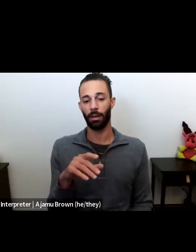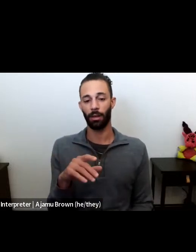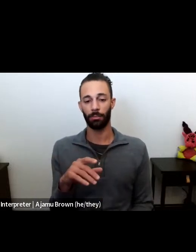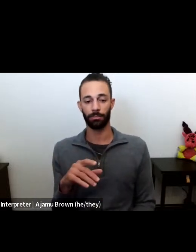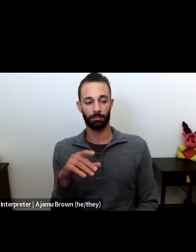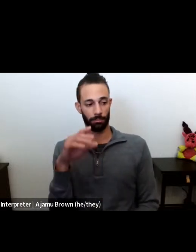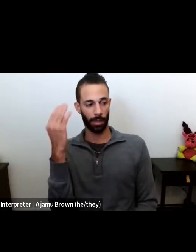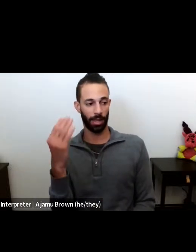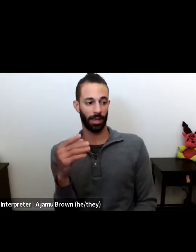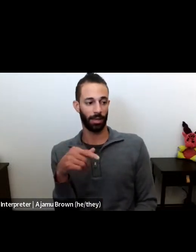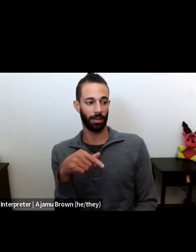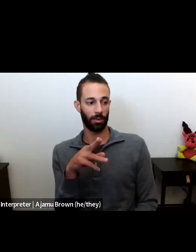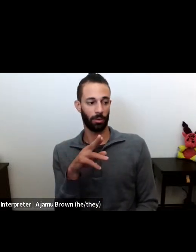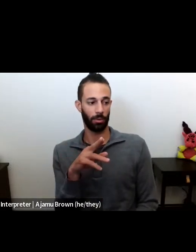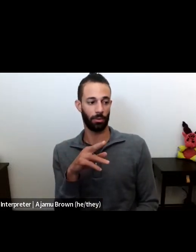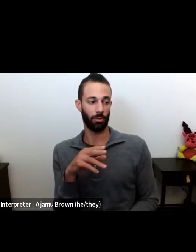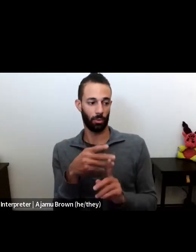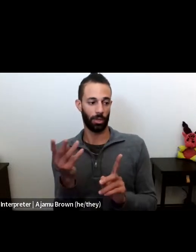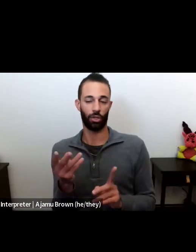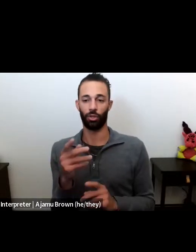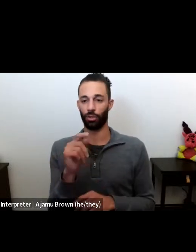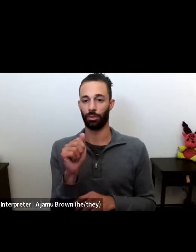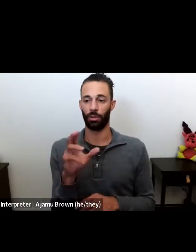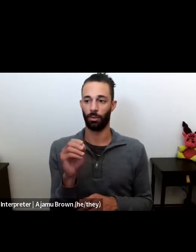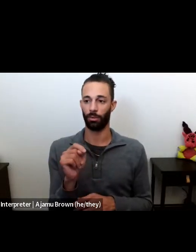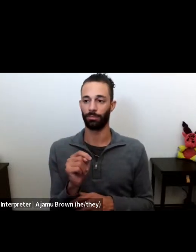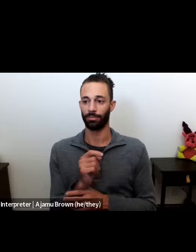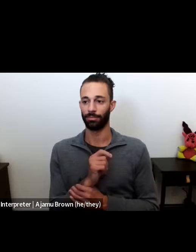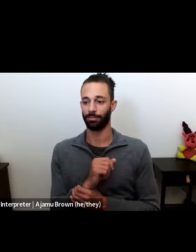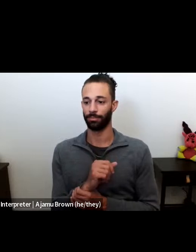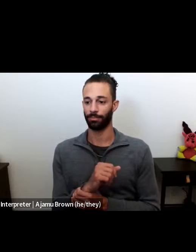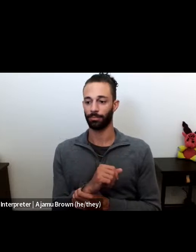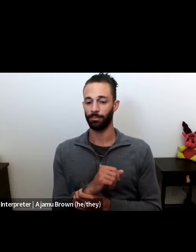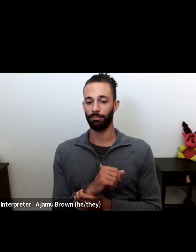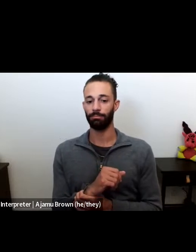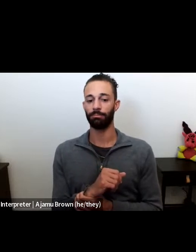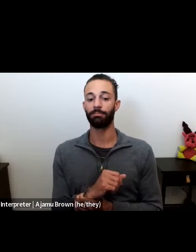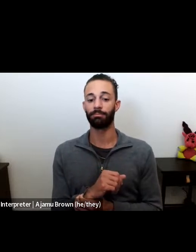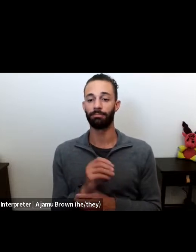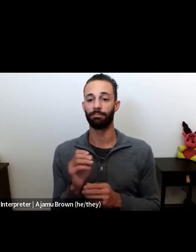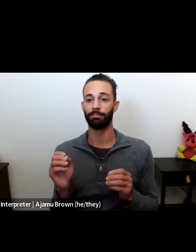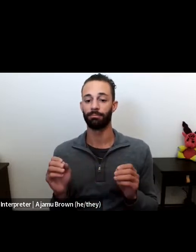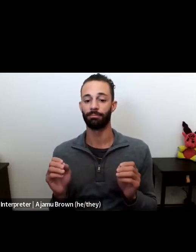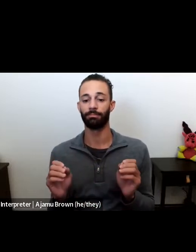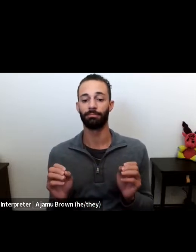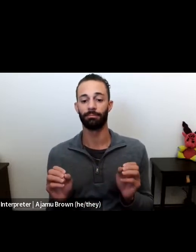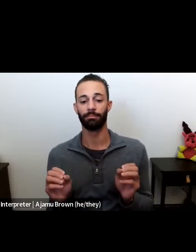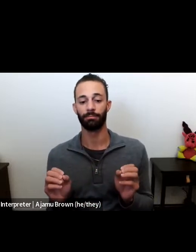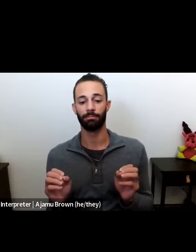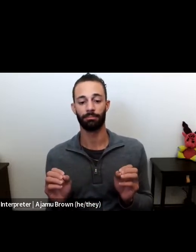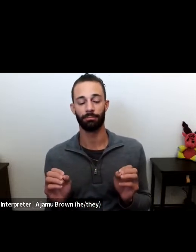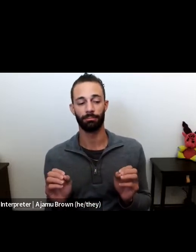My bad. No worries. Okay.